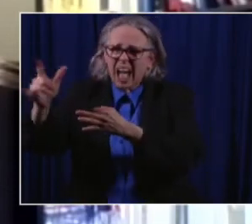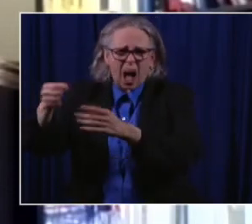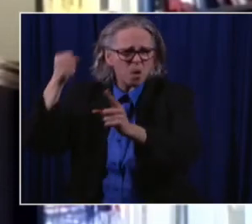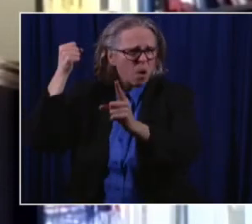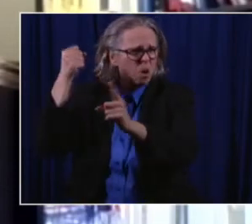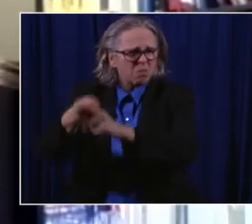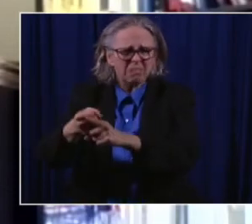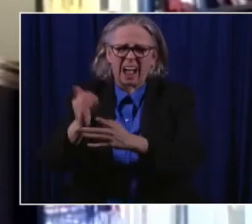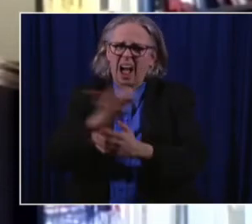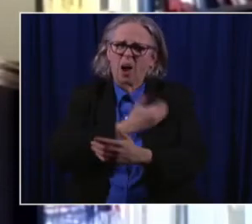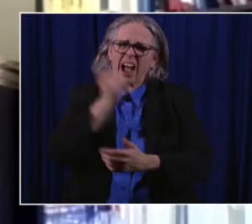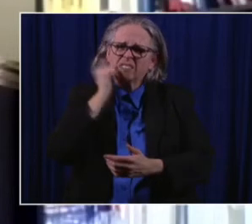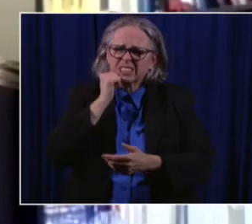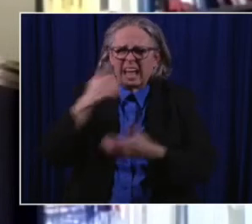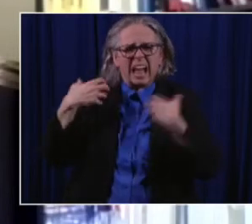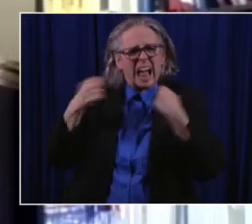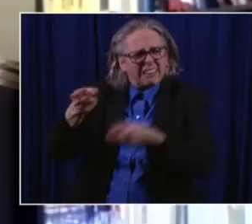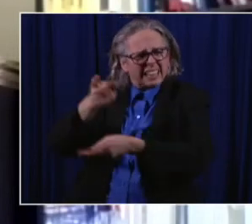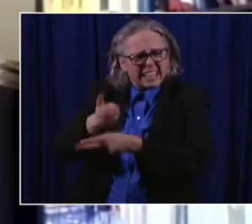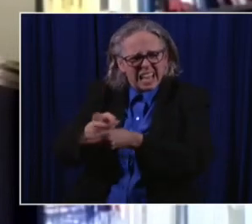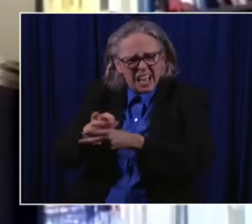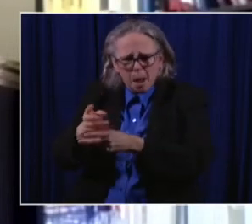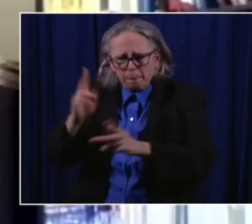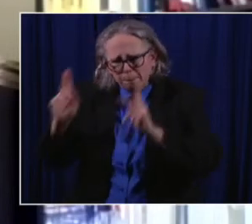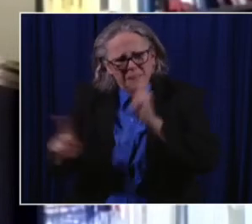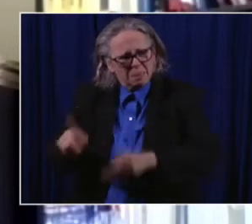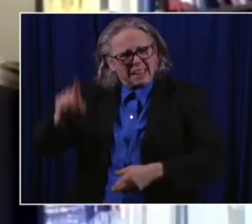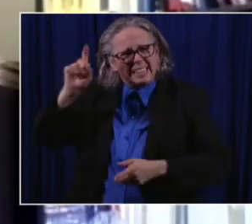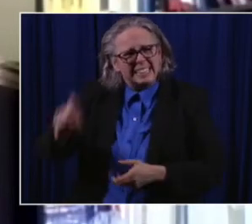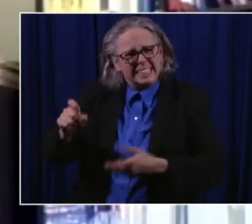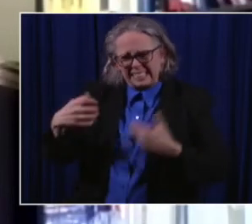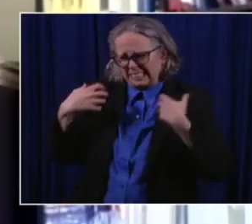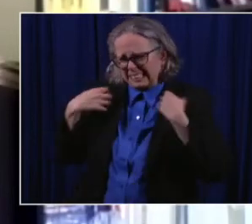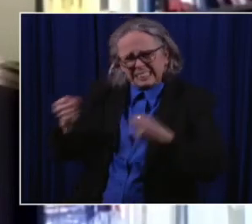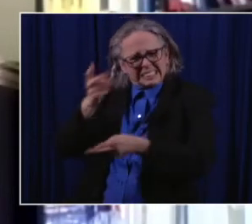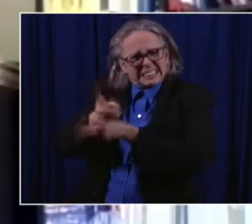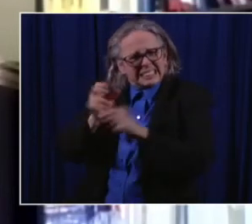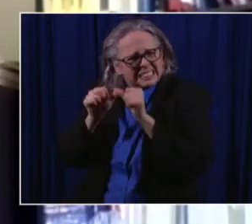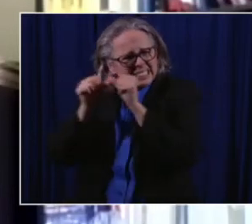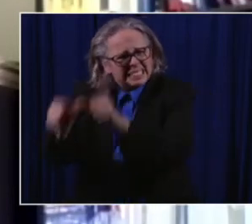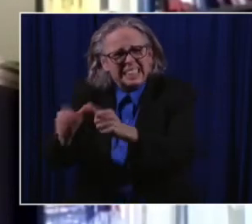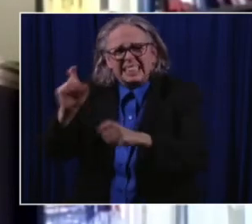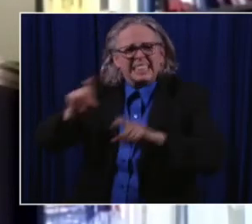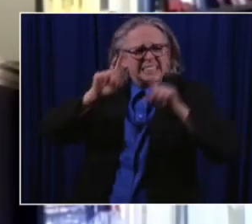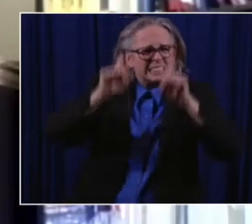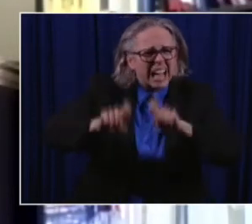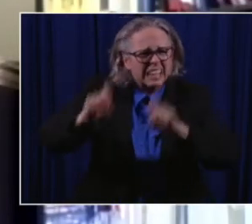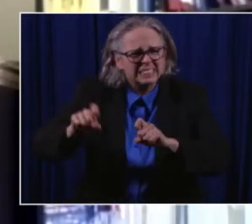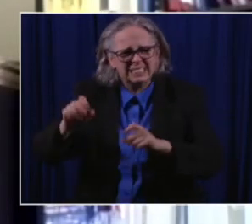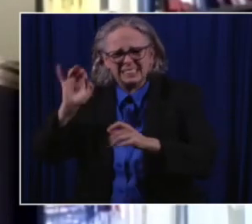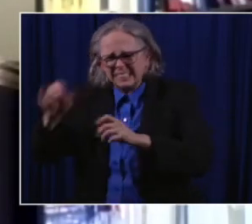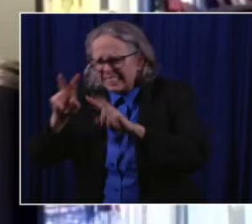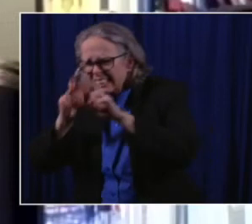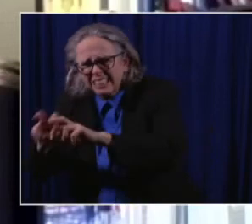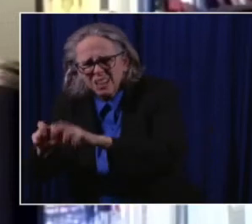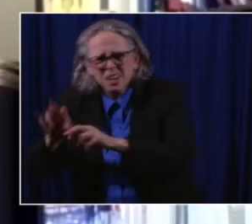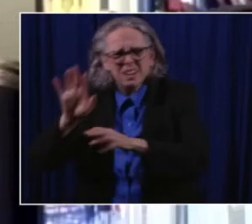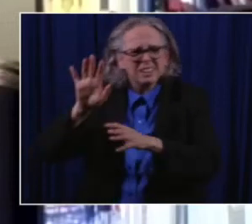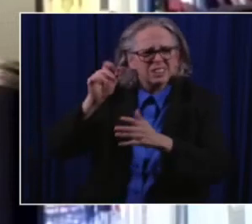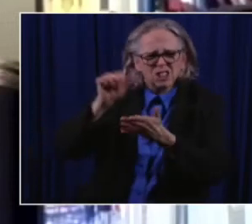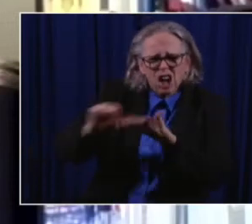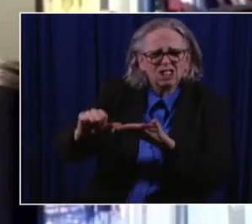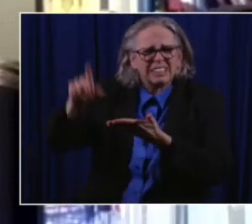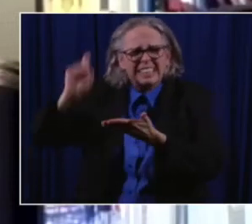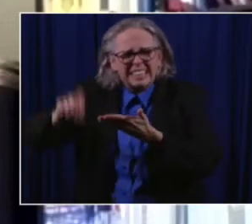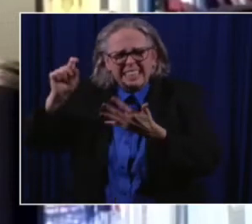need healthcare. They need to have their diagnostic screening procedures. They need to have their surgeries for their arthritis.